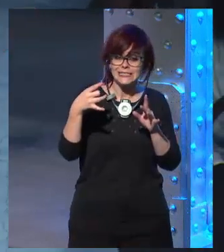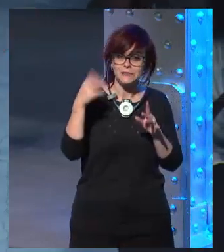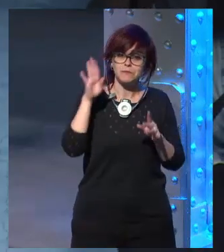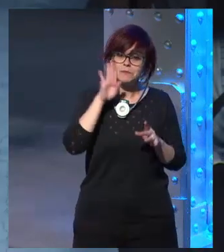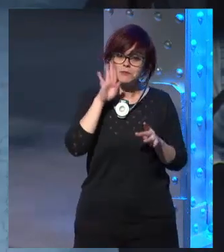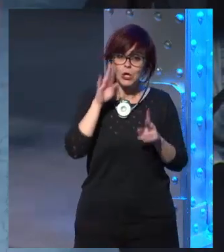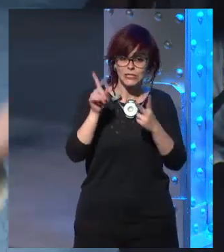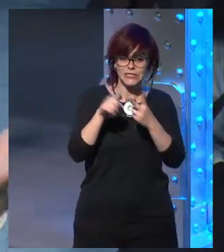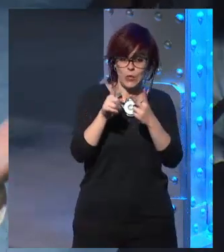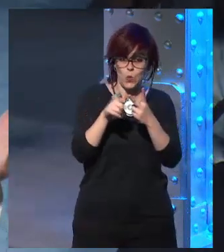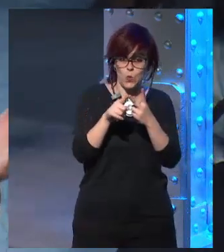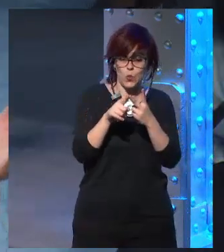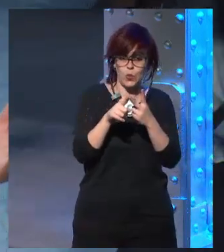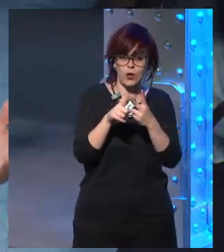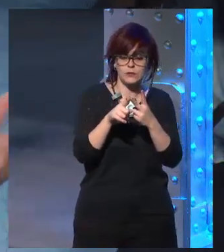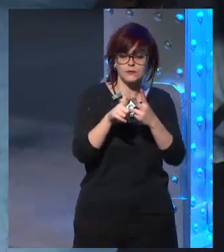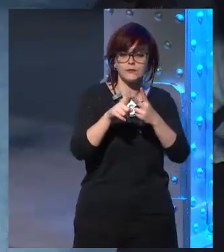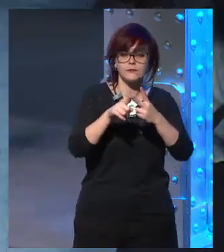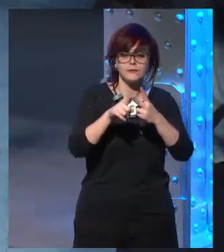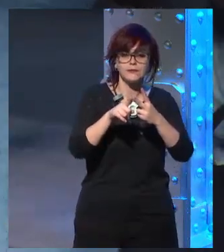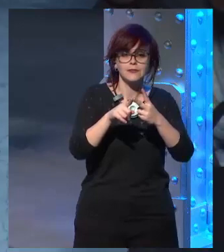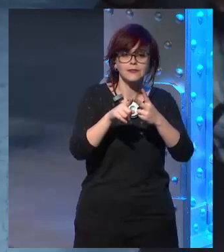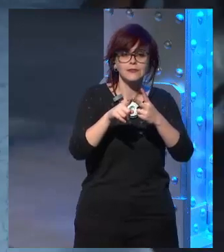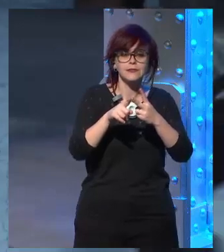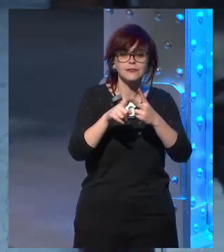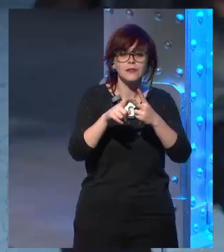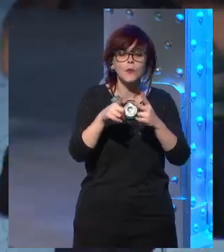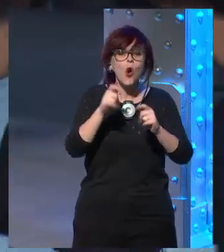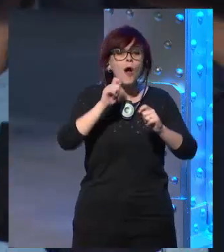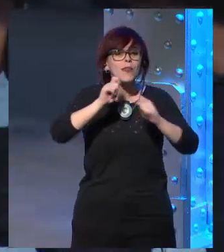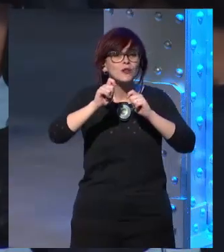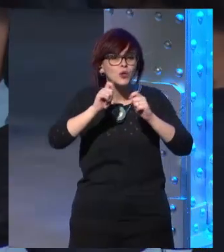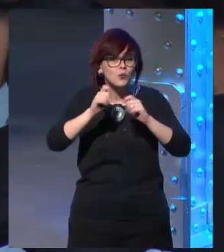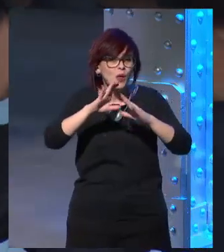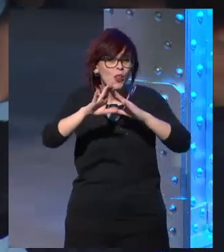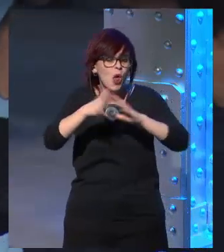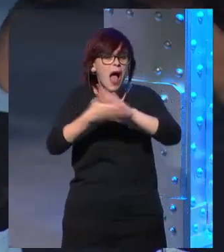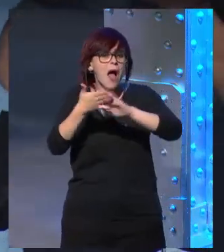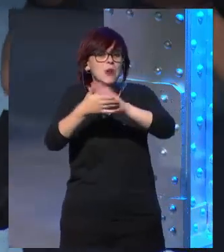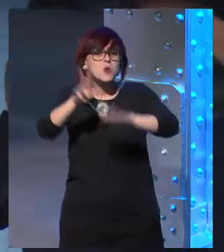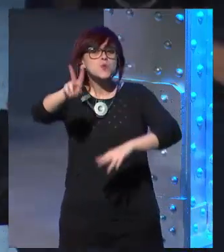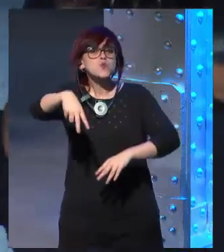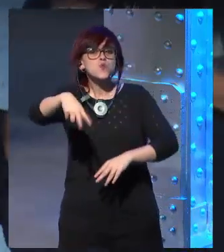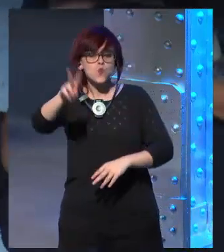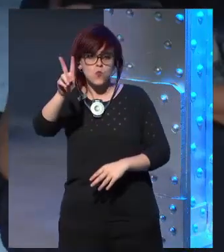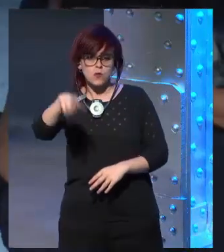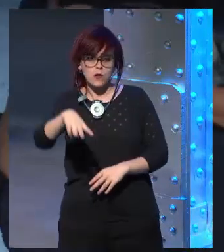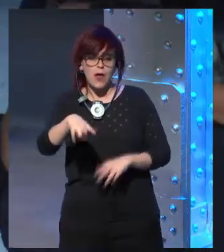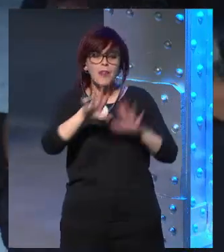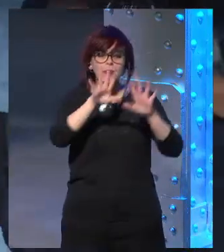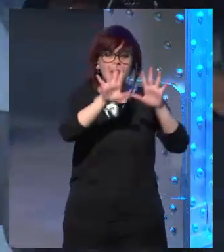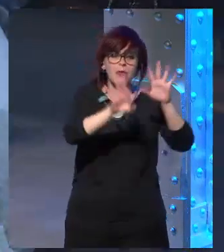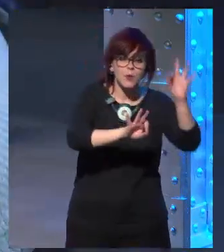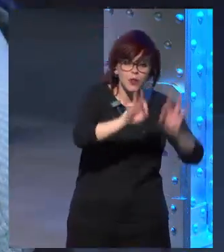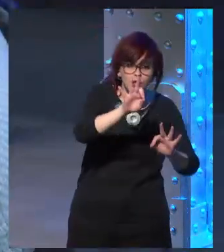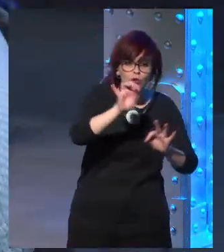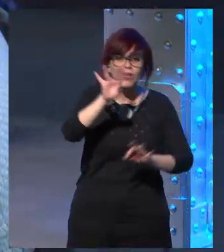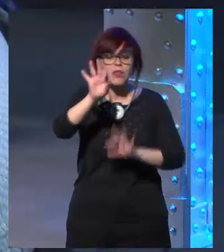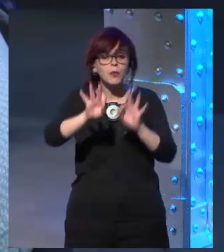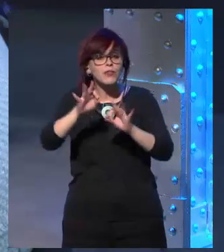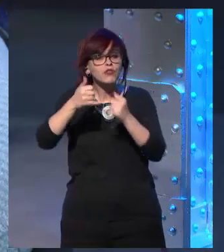talk about in the media or more broadly, is that about 10 to 15% of young people are online pursuing their